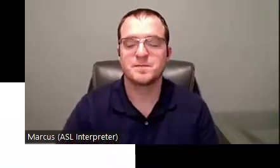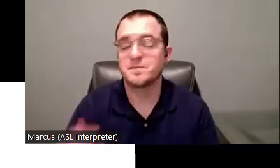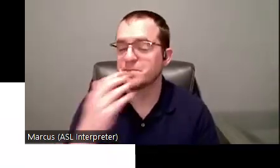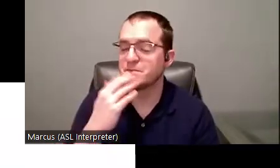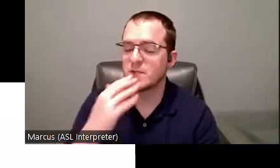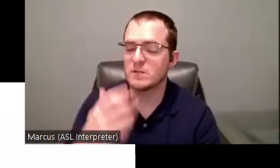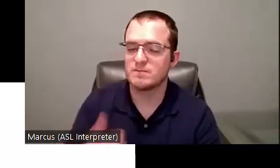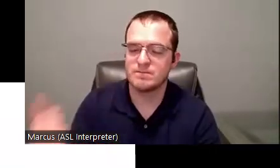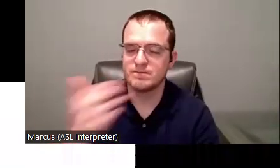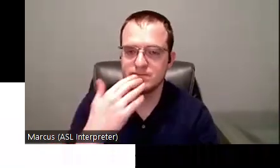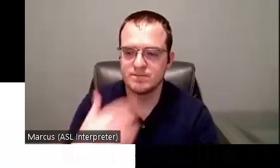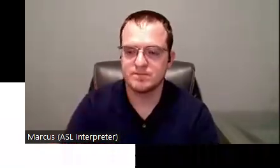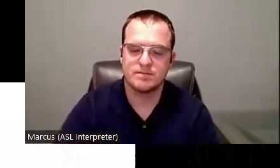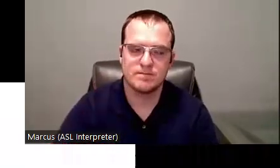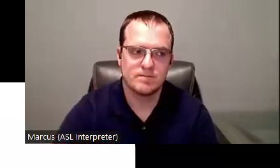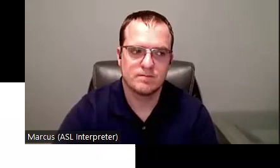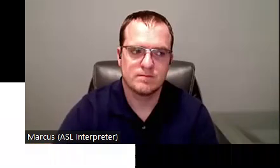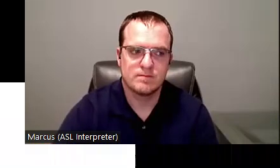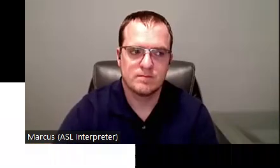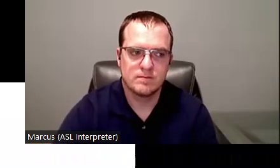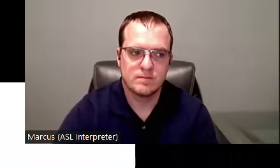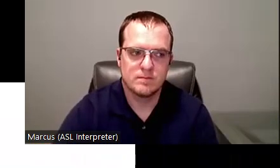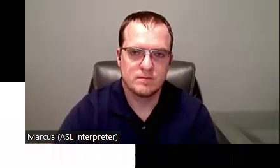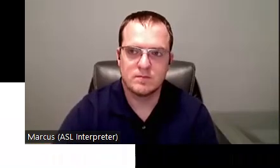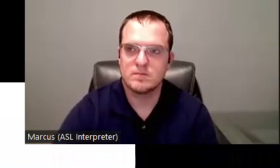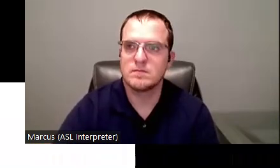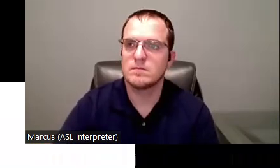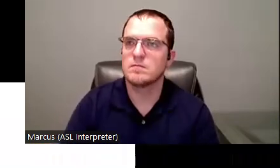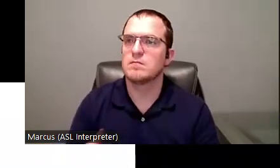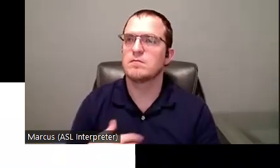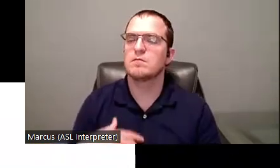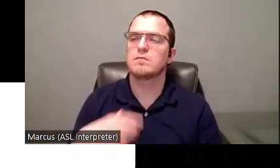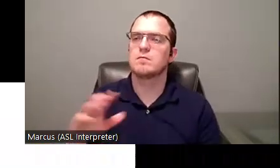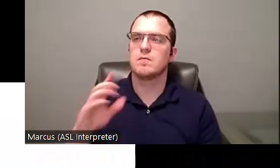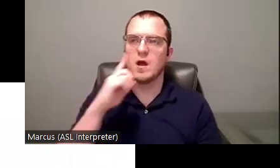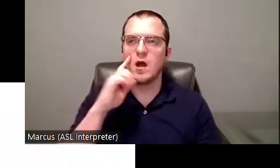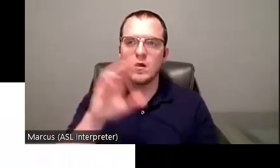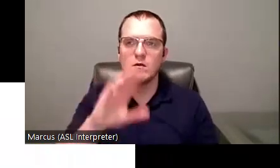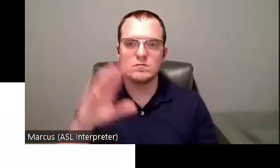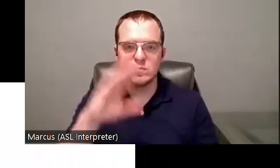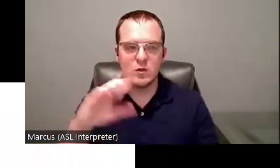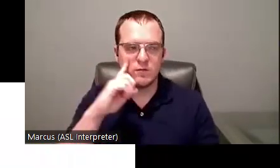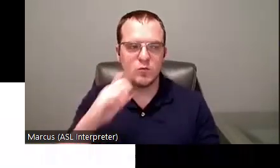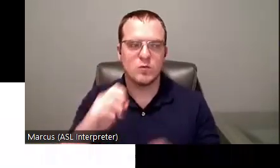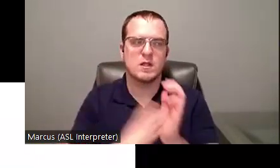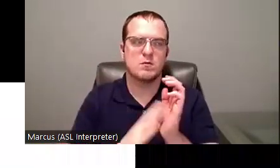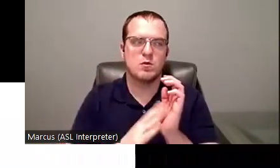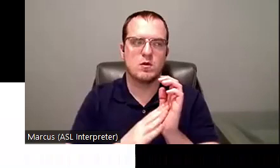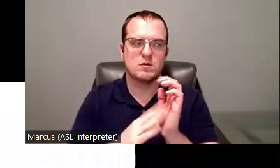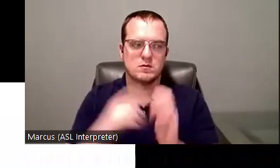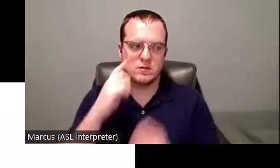Chairman. Thanks, Councilman. I was actually just looking for the applause, but we don't seem to have that on this version of